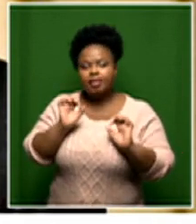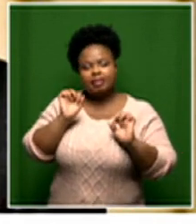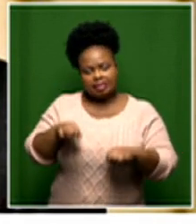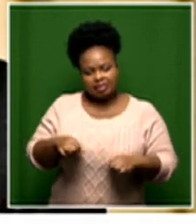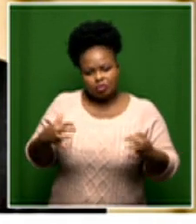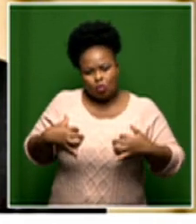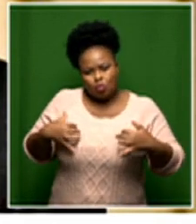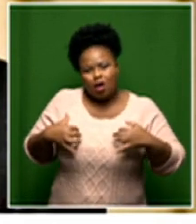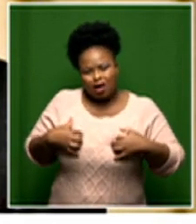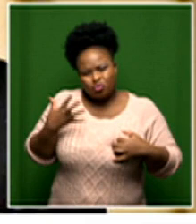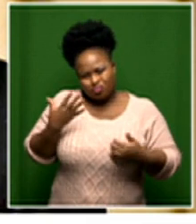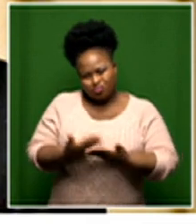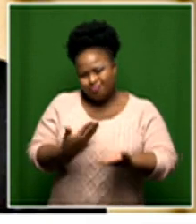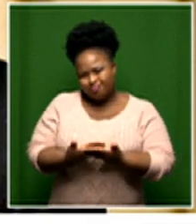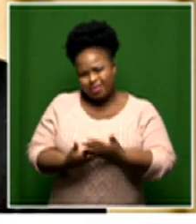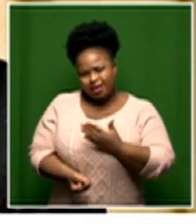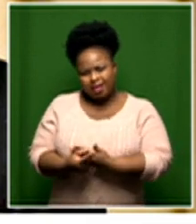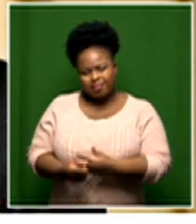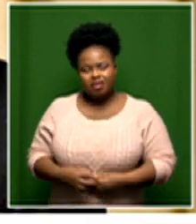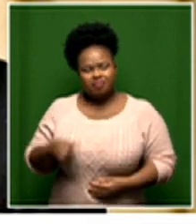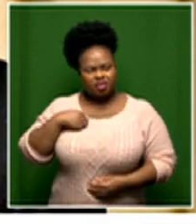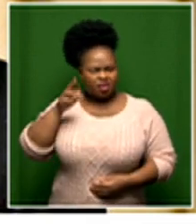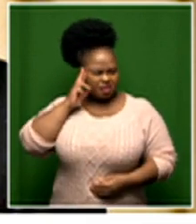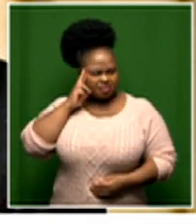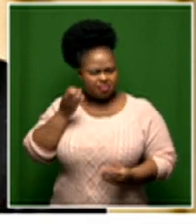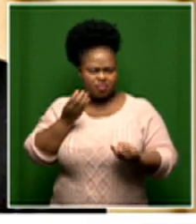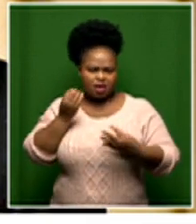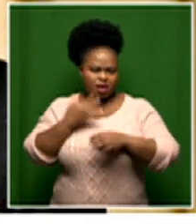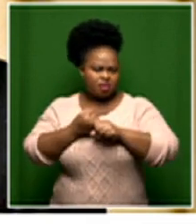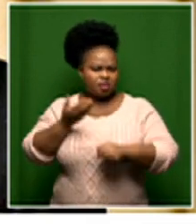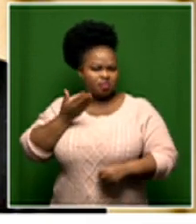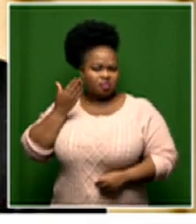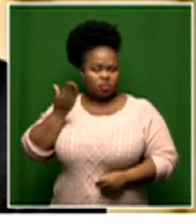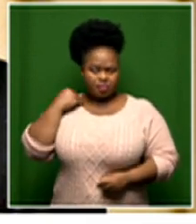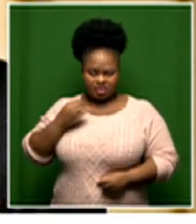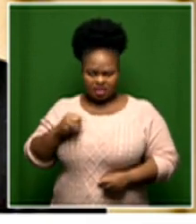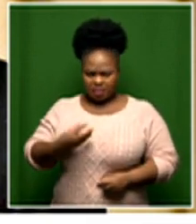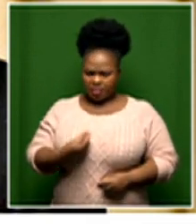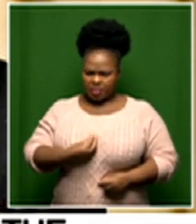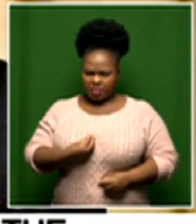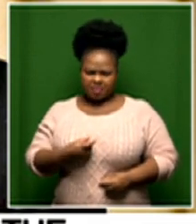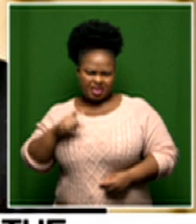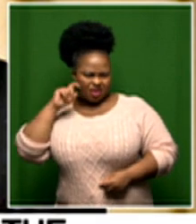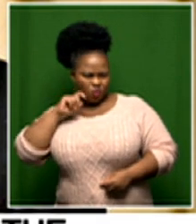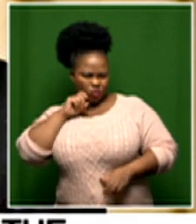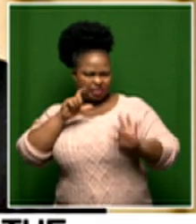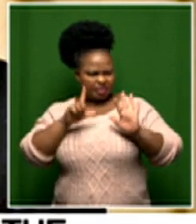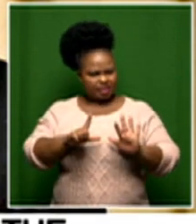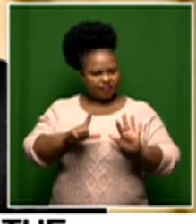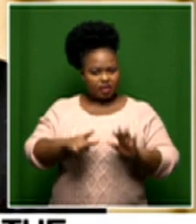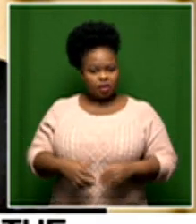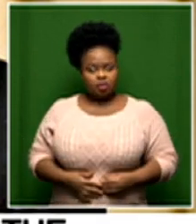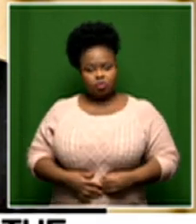be worried about certain things. I can recall many years ago, when I was very young, I think I was about 7 years or